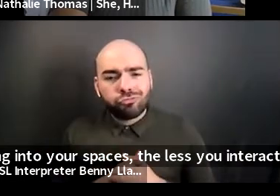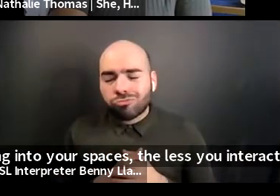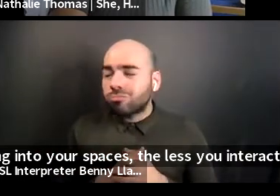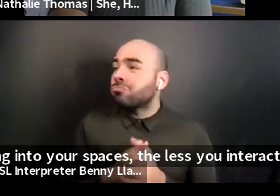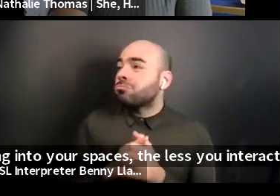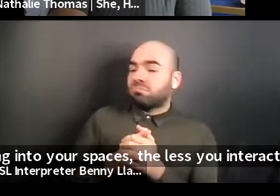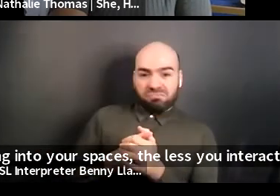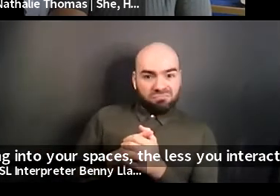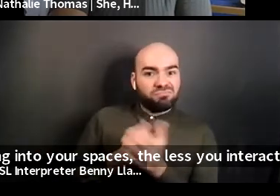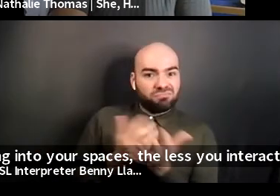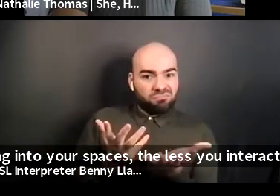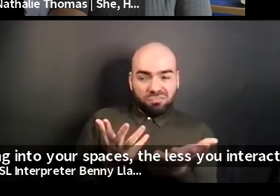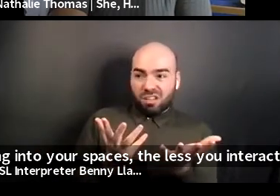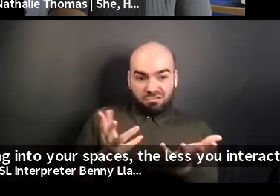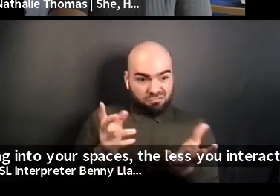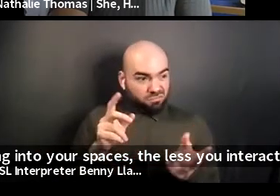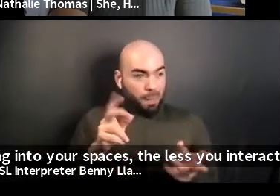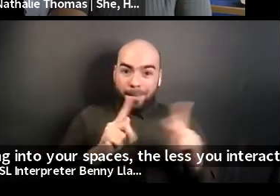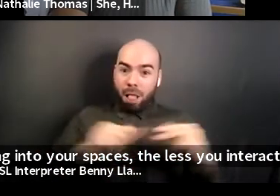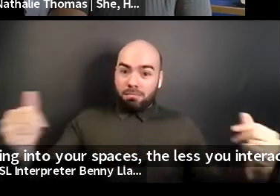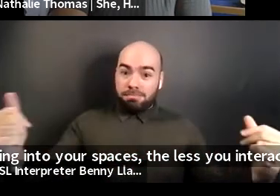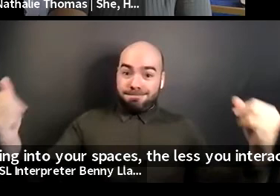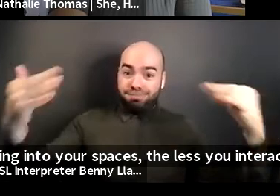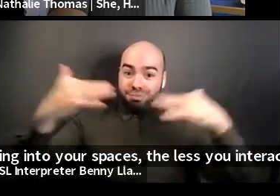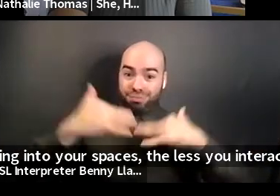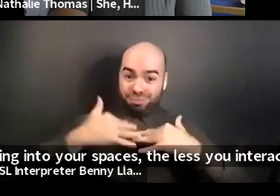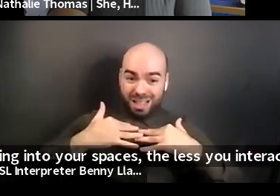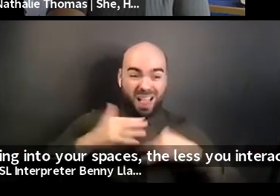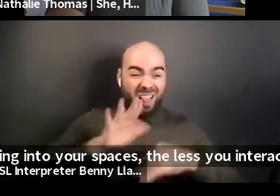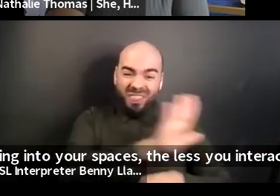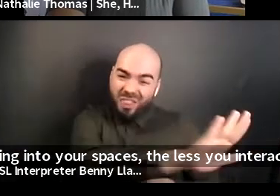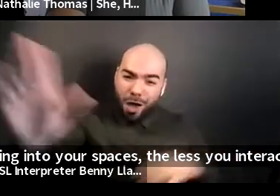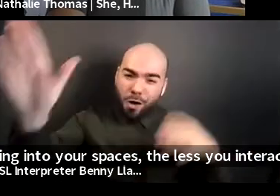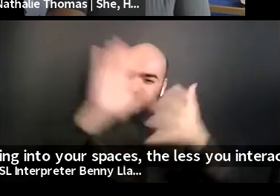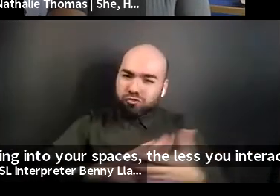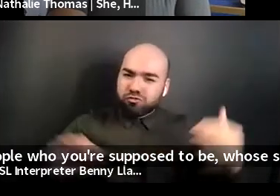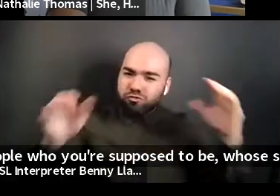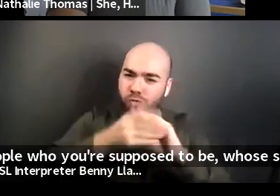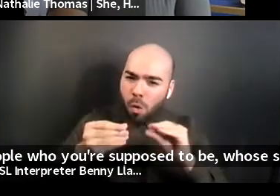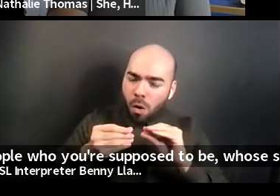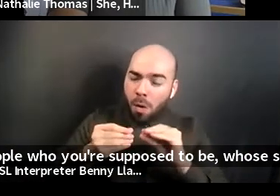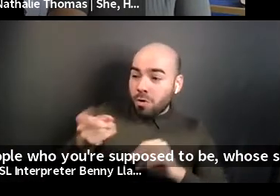who you are supposed to be, whose stories you were supposed to be telling. And